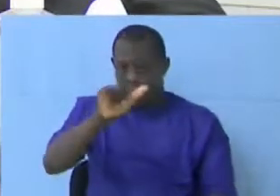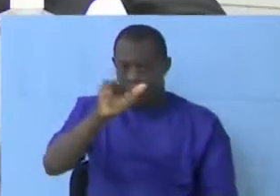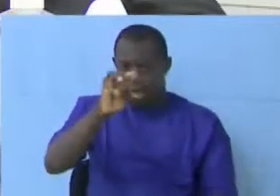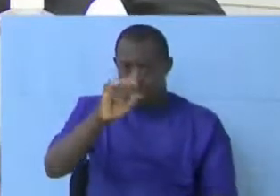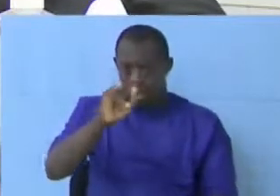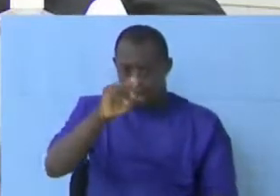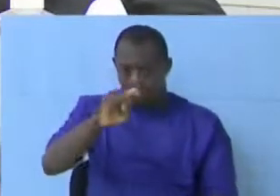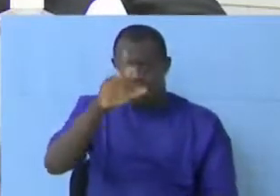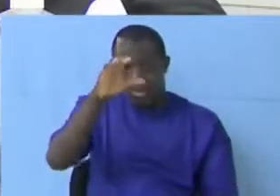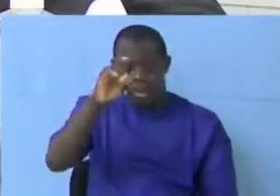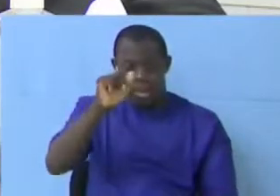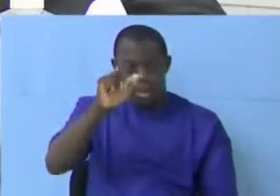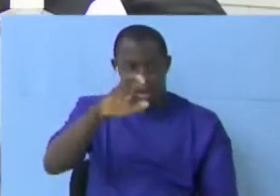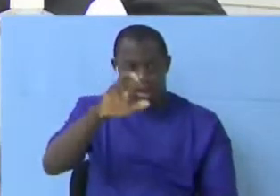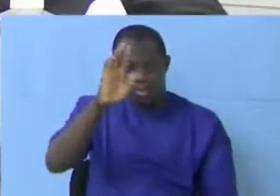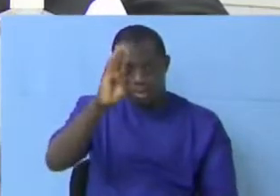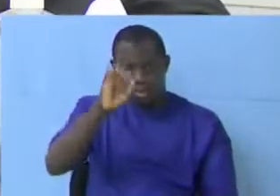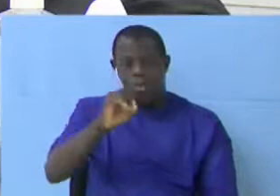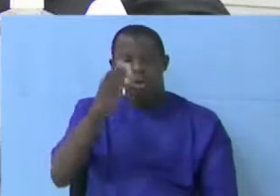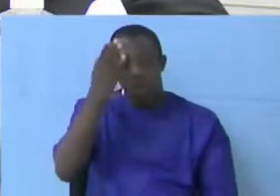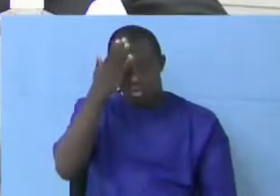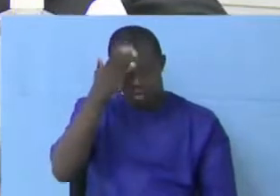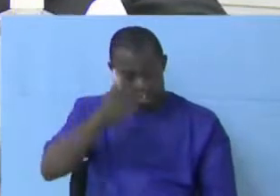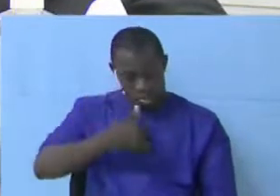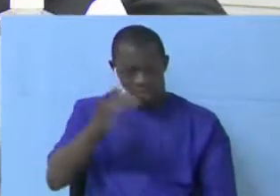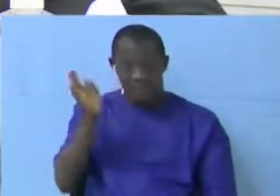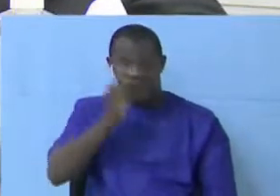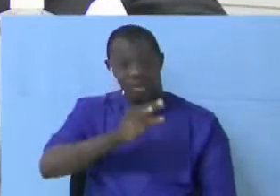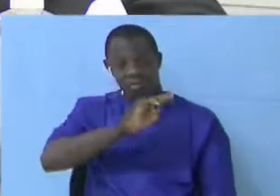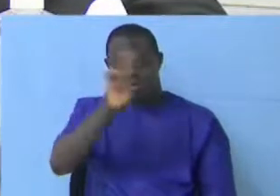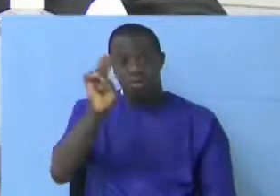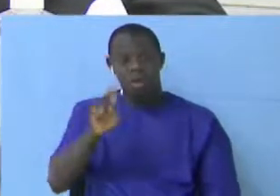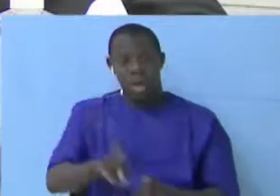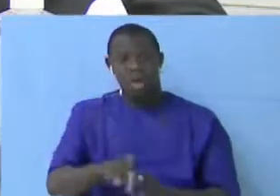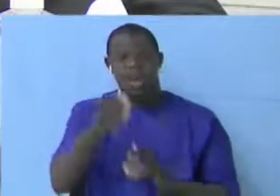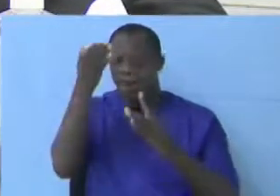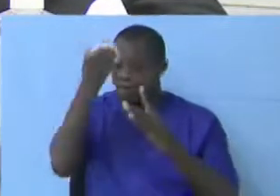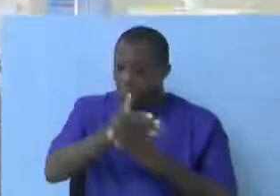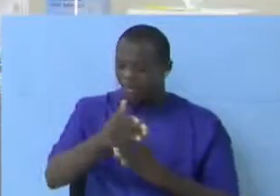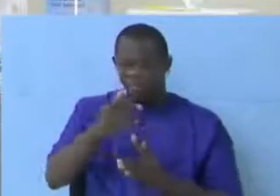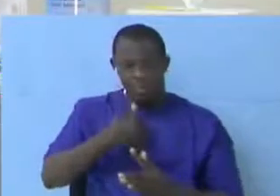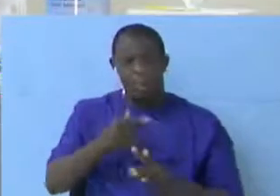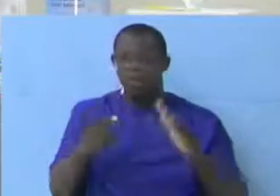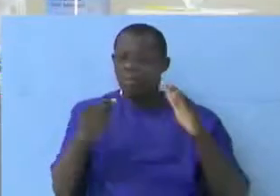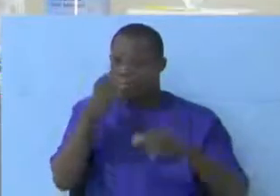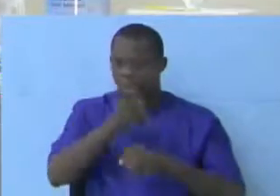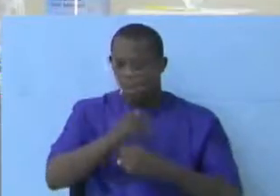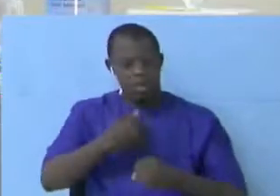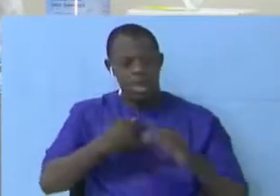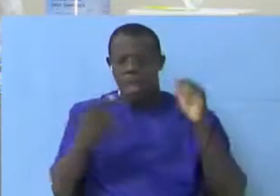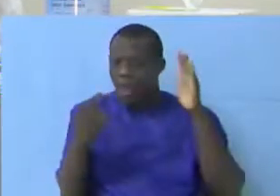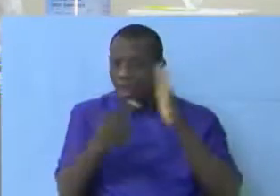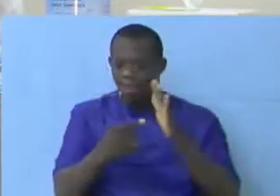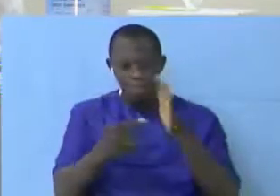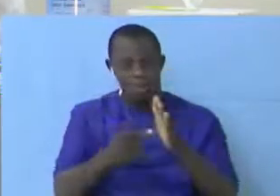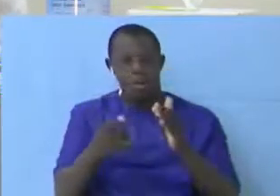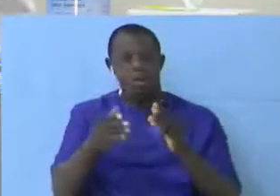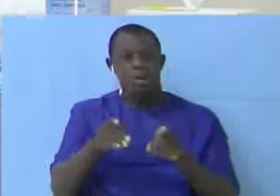hold me to very high esteem. Lamin Dabo ya ndebuka fania fo anda yankuma ndi back. Well, he said to the commission that you